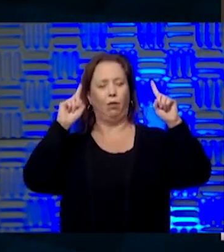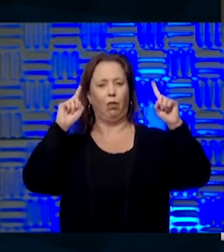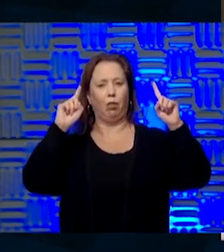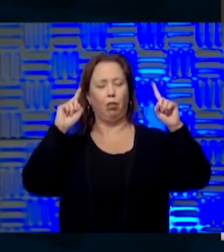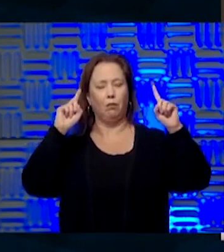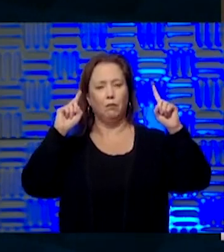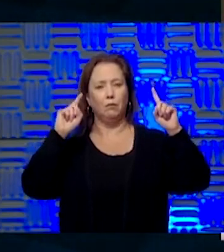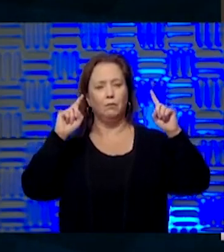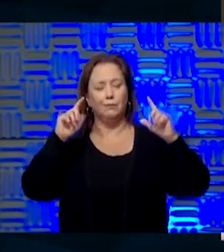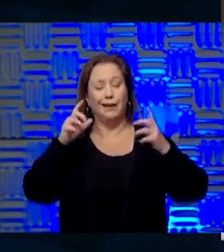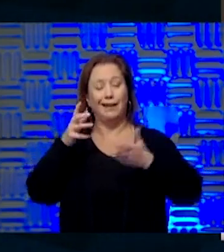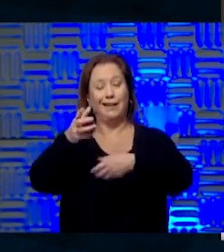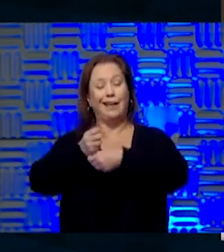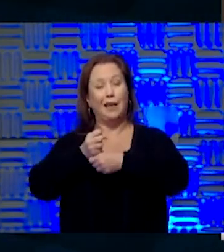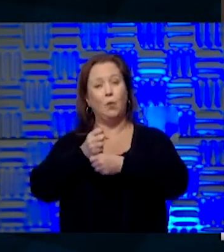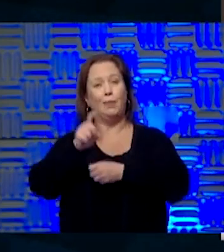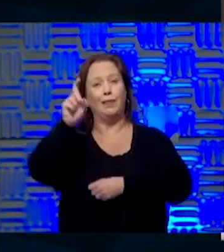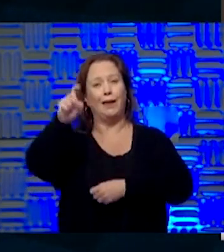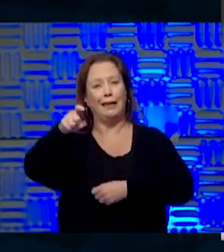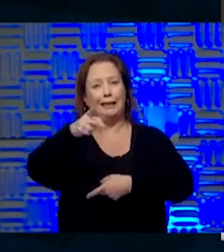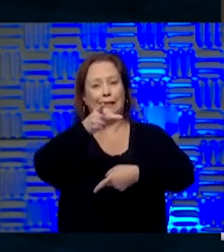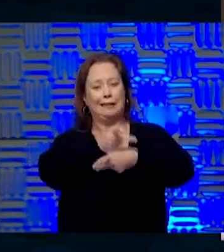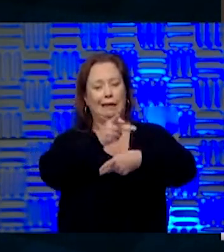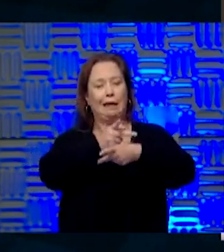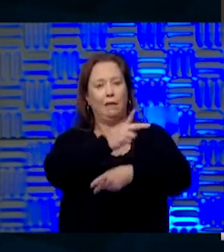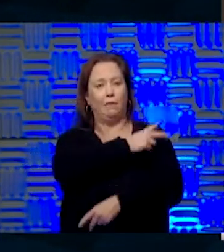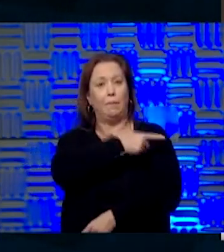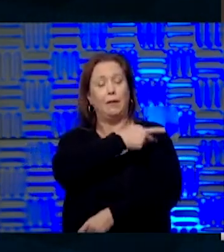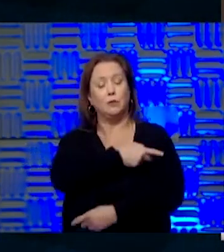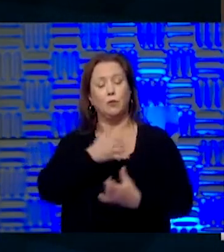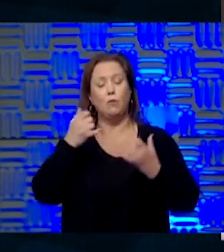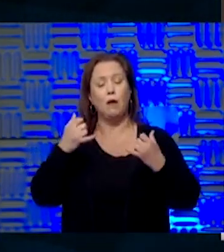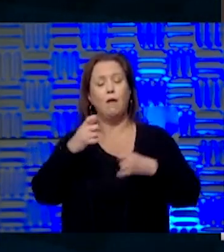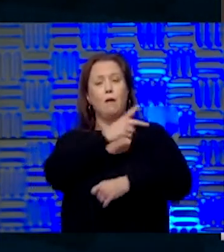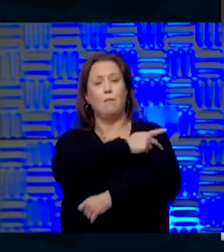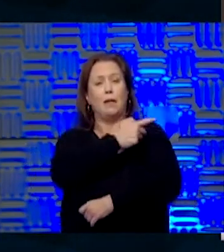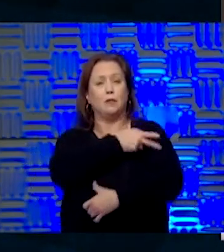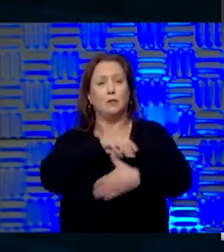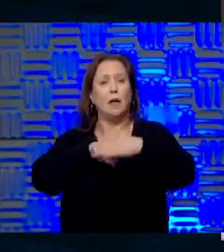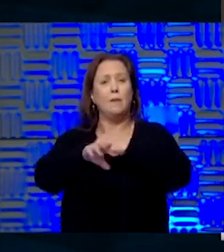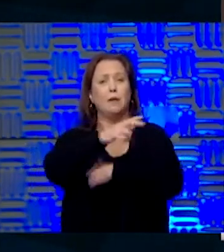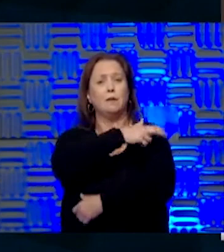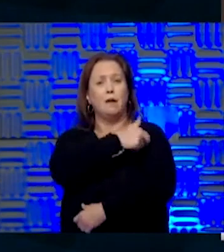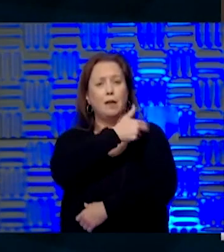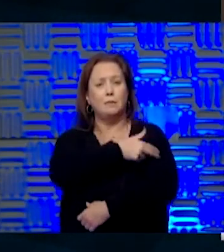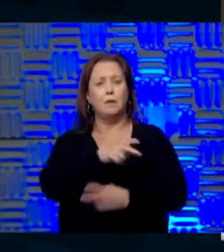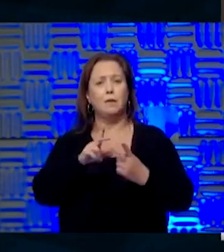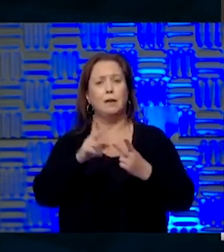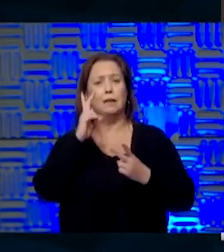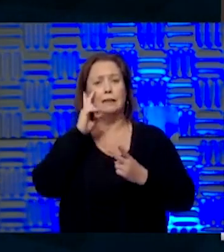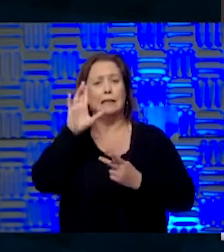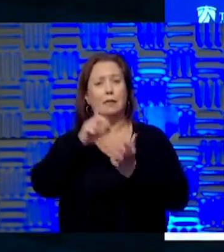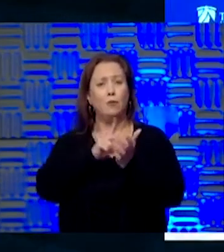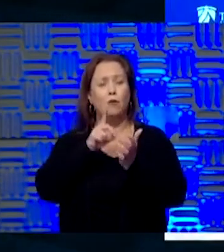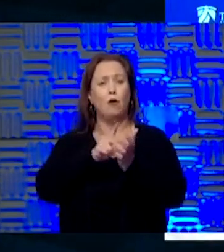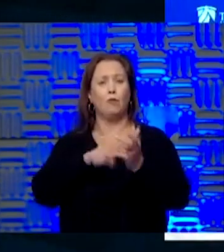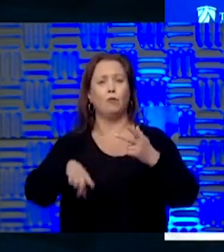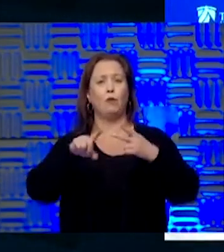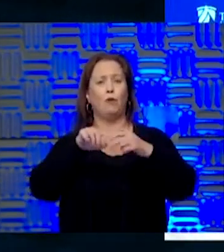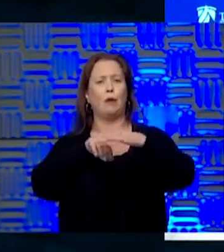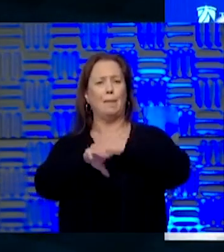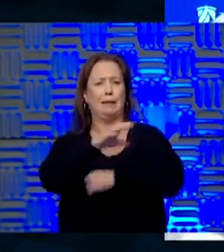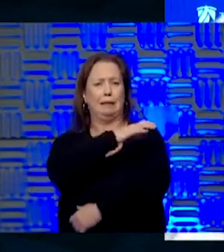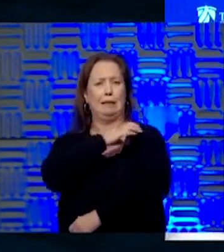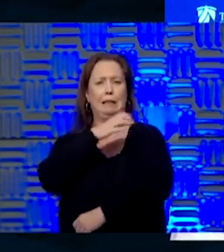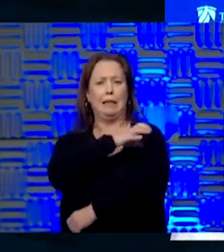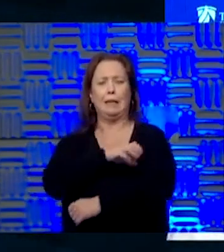they need to care for patients who can now enter the hospital or enter the clinic or see the physician. Yeah, go ahead. Steve, I might make